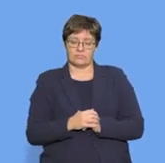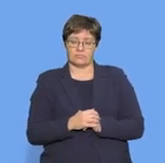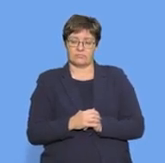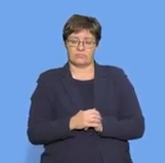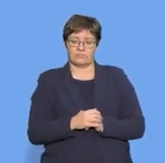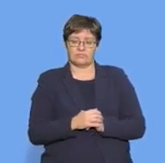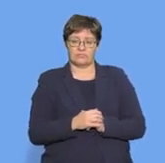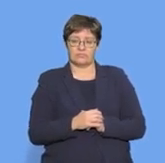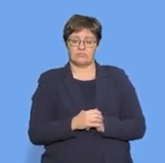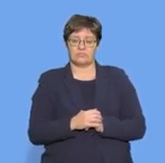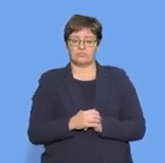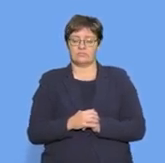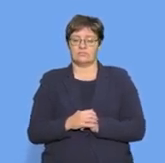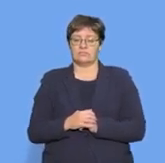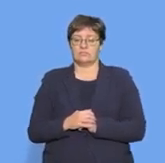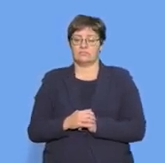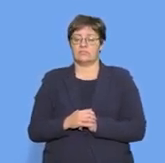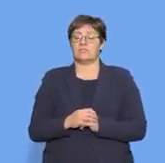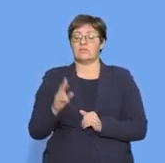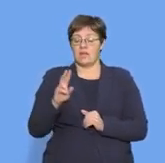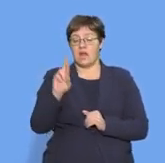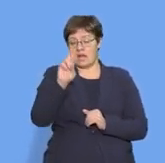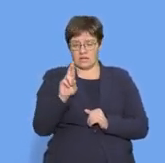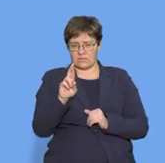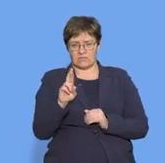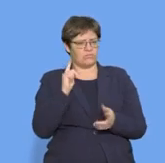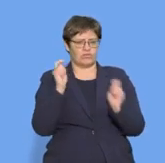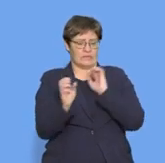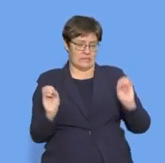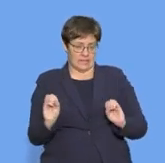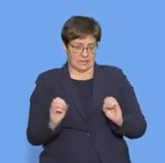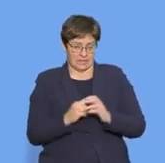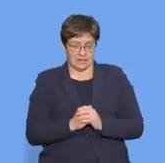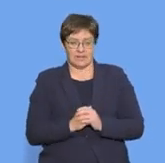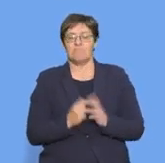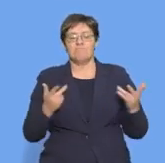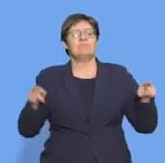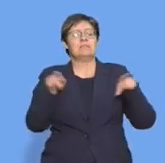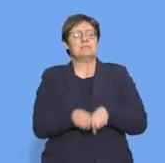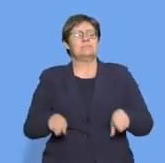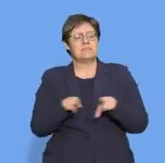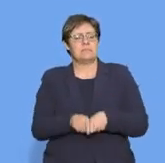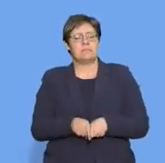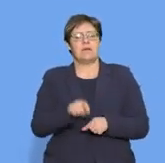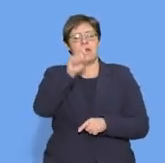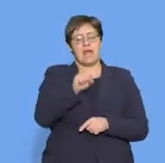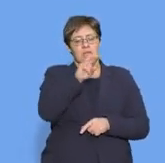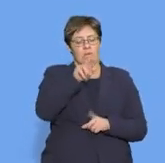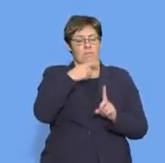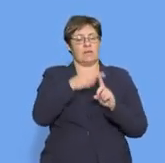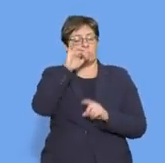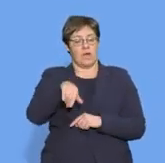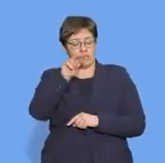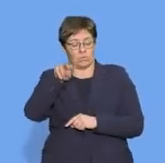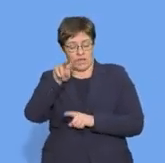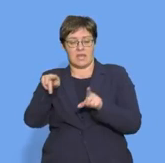me just put my squared there. And then the radius, there's nothing that changes there. So this is the same as x squared plus